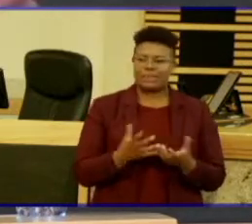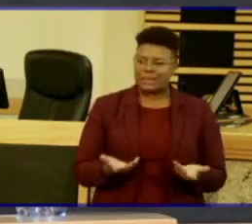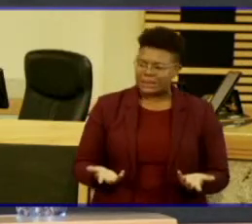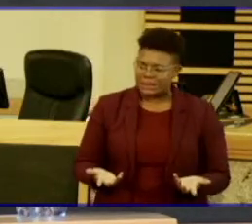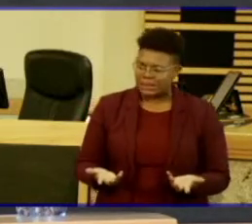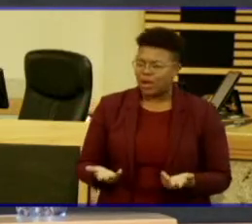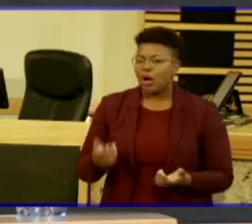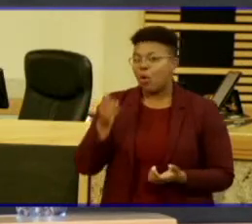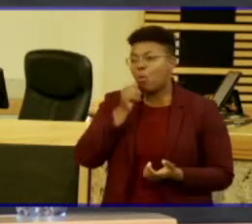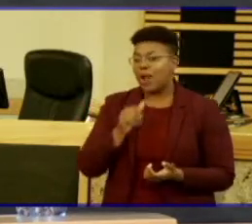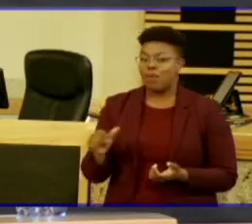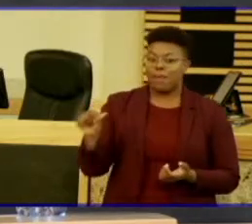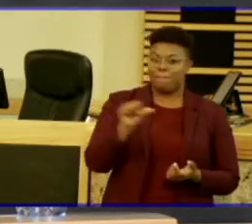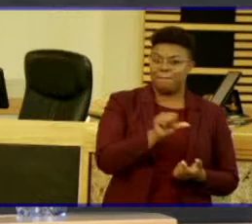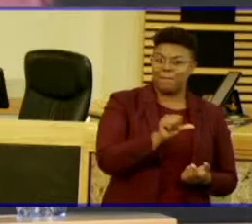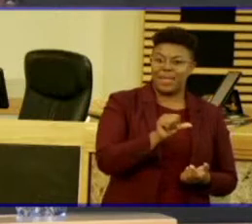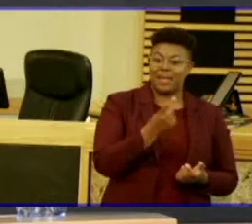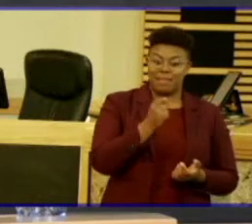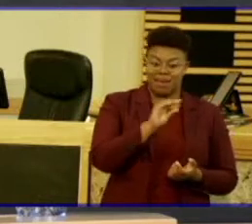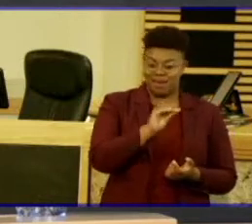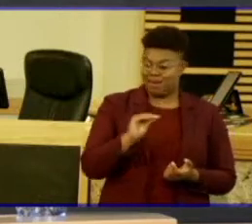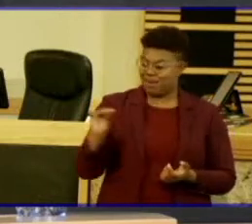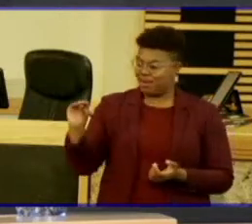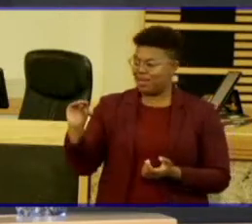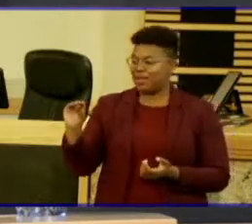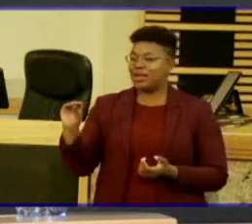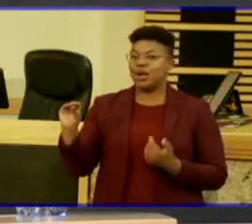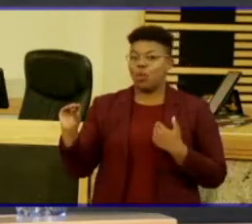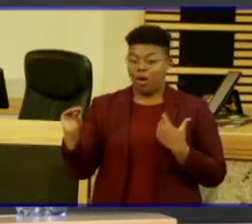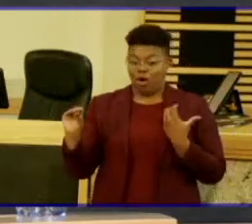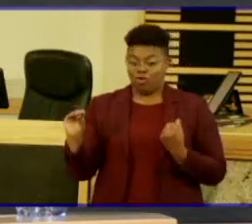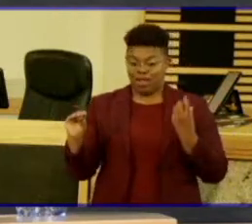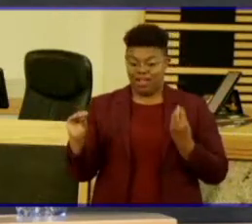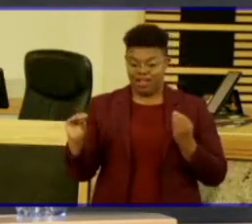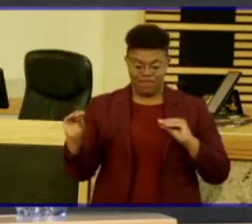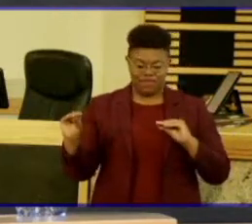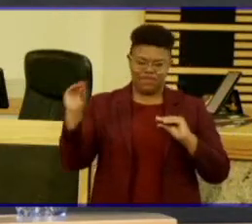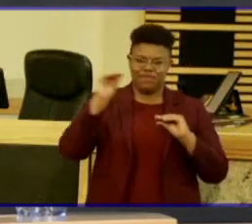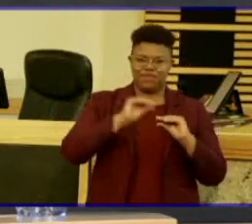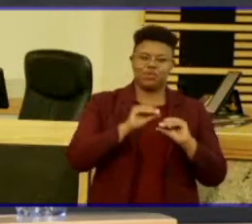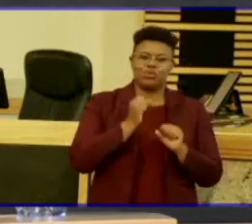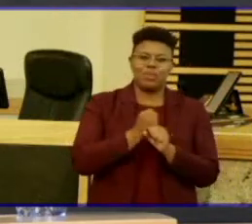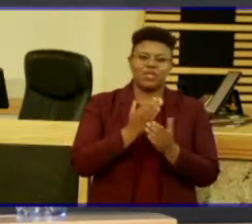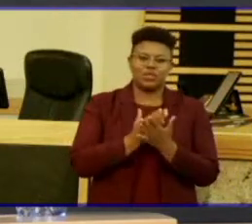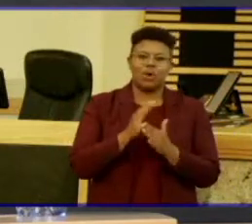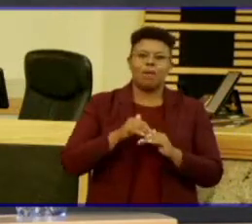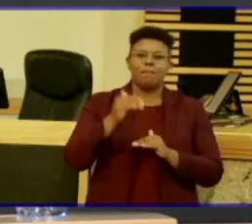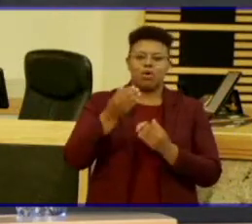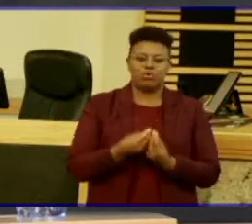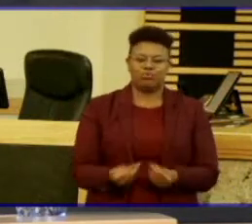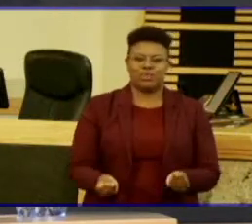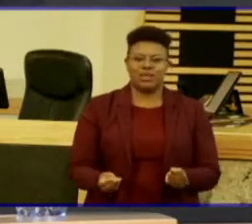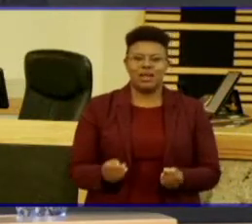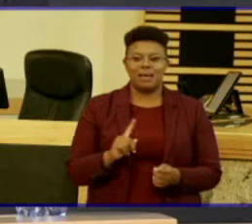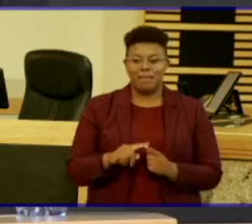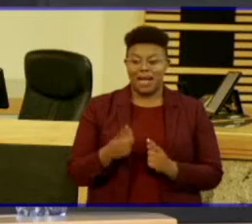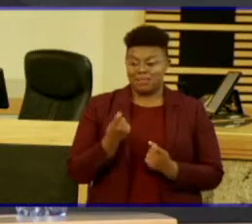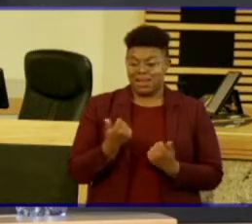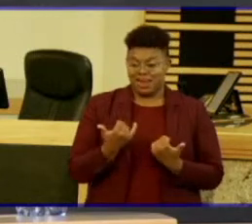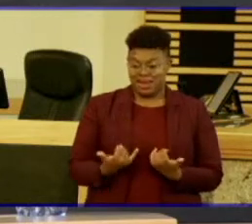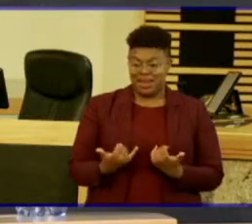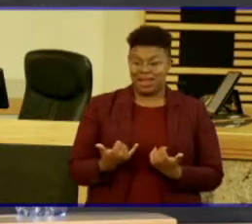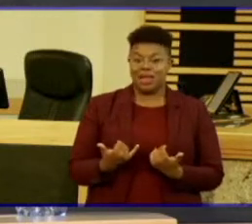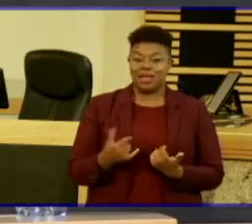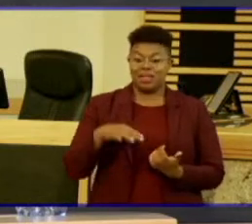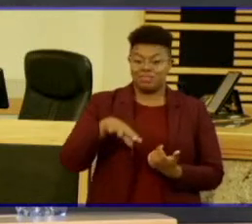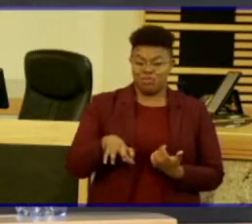xa bebuyela, sithathe la mali songeze kule mali besinayo ukuqiniseka ukuba sithutha abantwana abaninzi. Yona imali esinayo